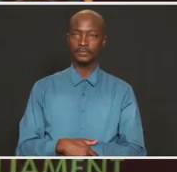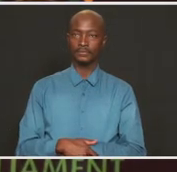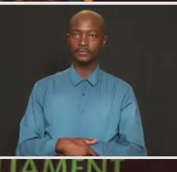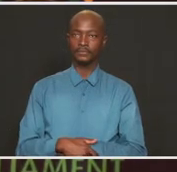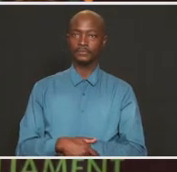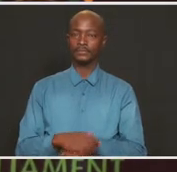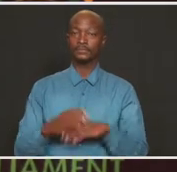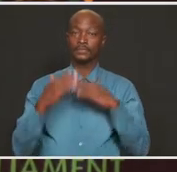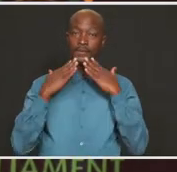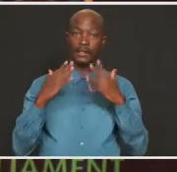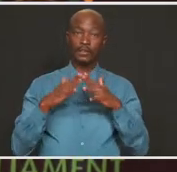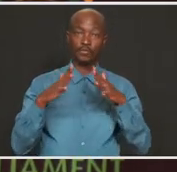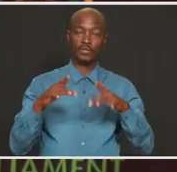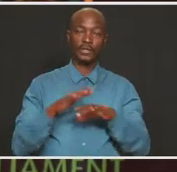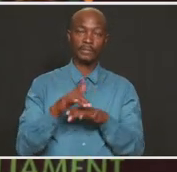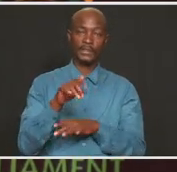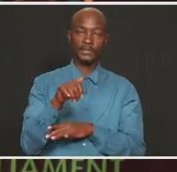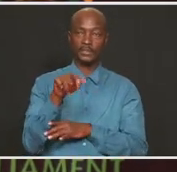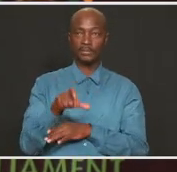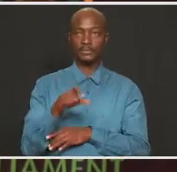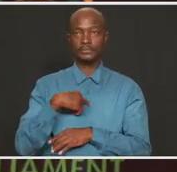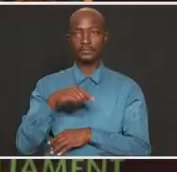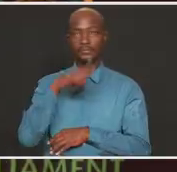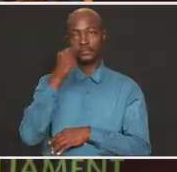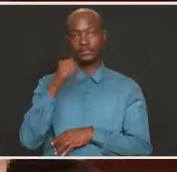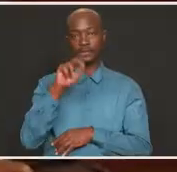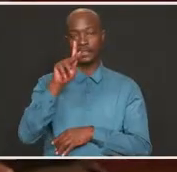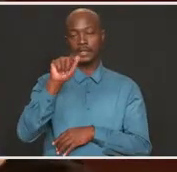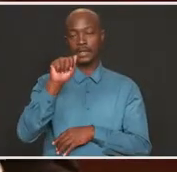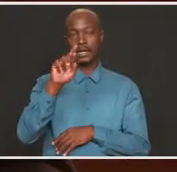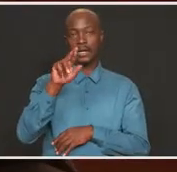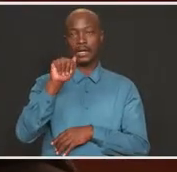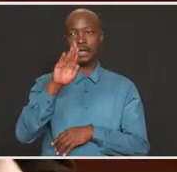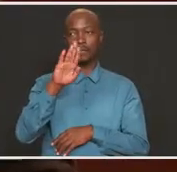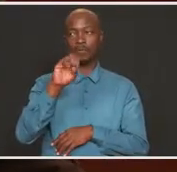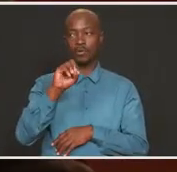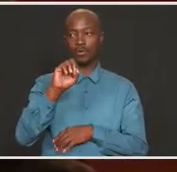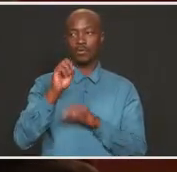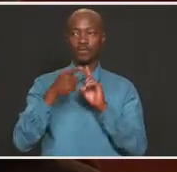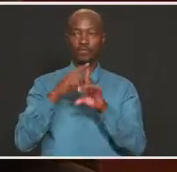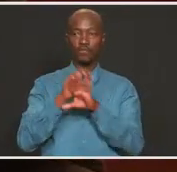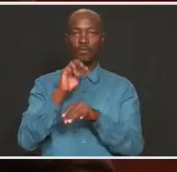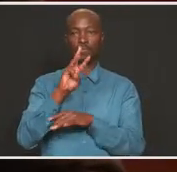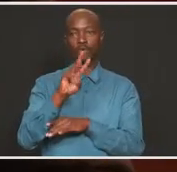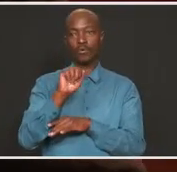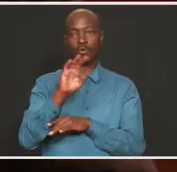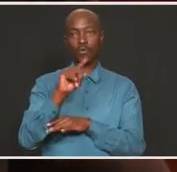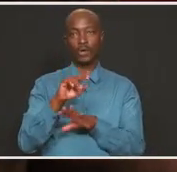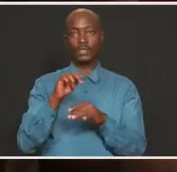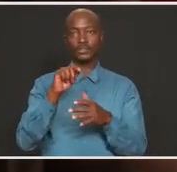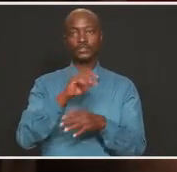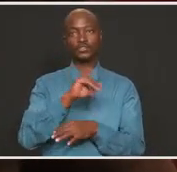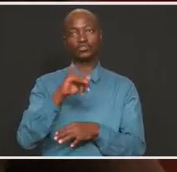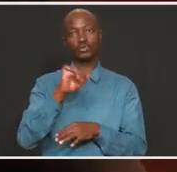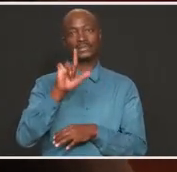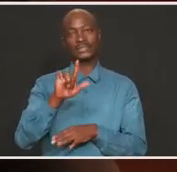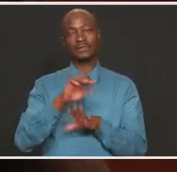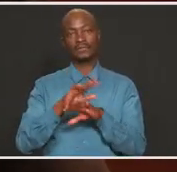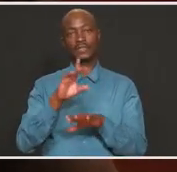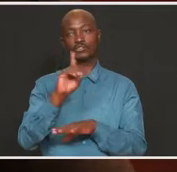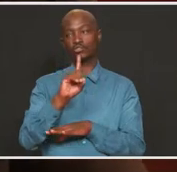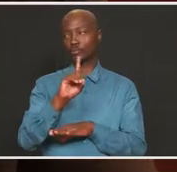thank you very much chairperson my name is from what 47 in zone 7 Thompsonville